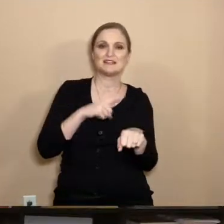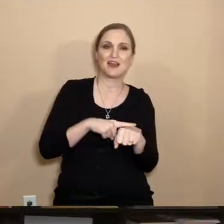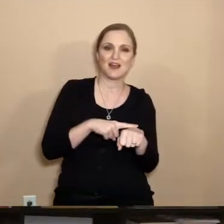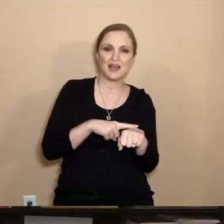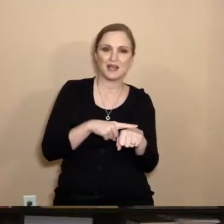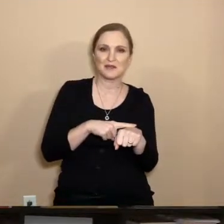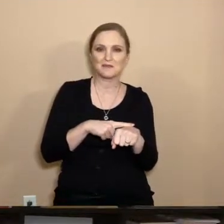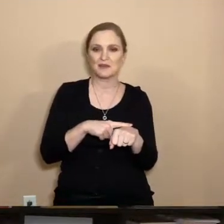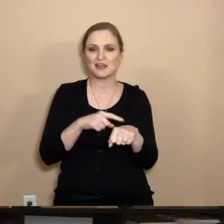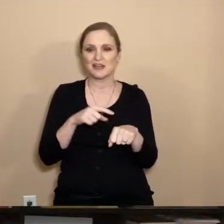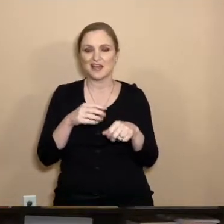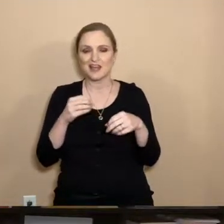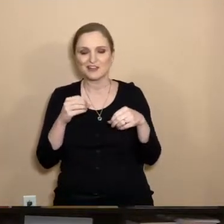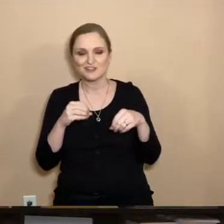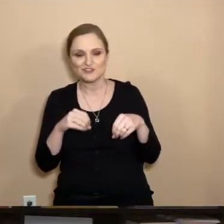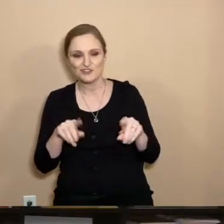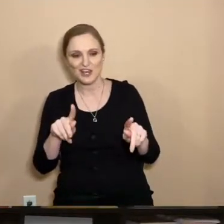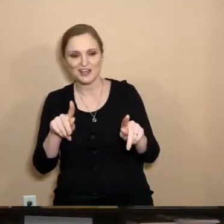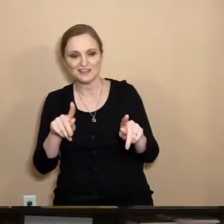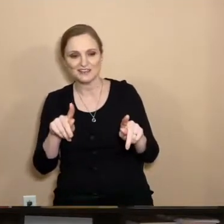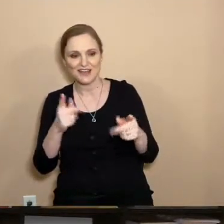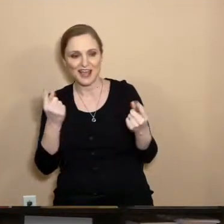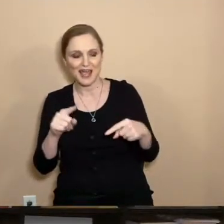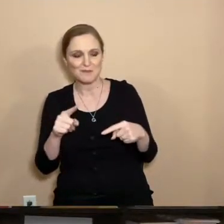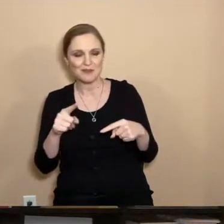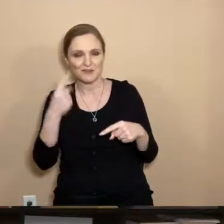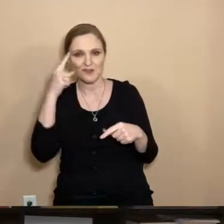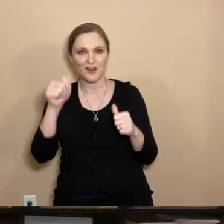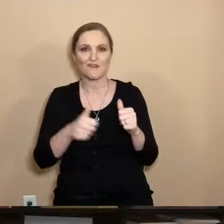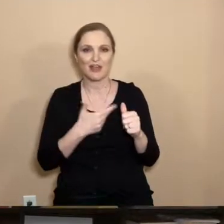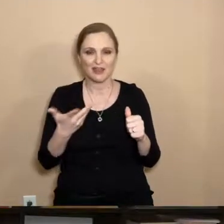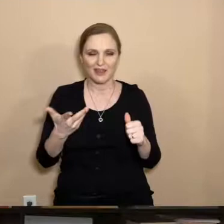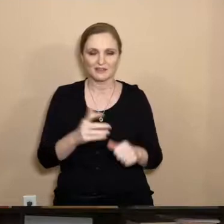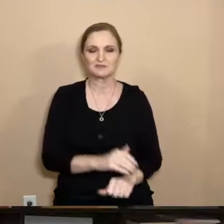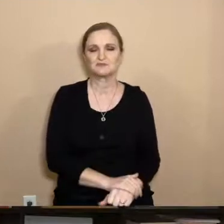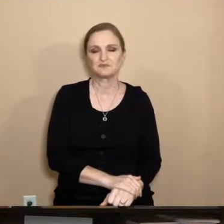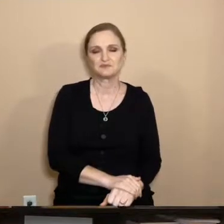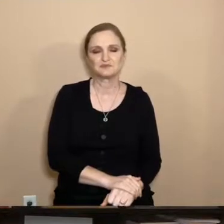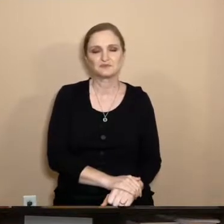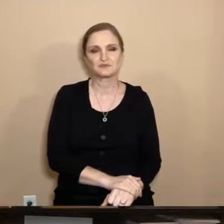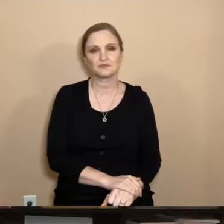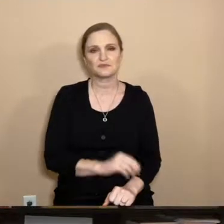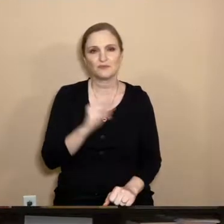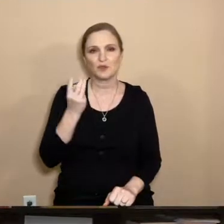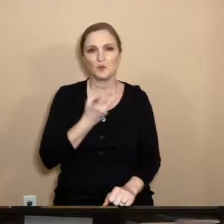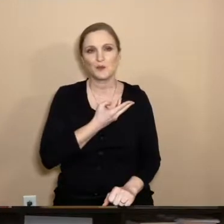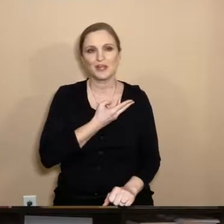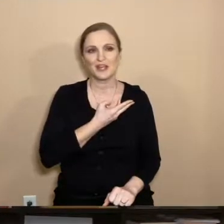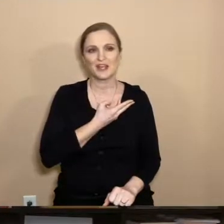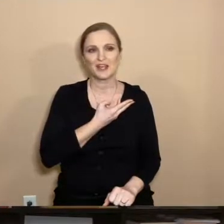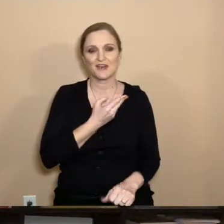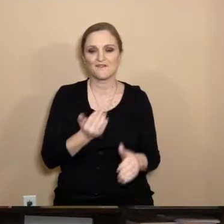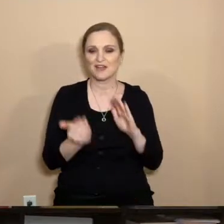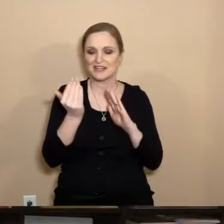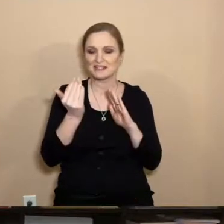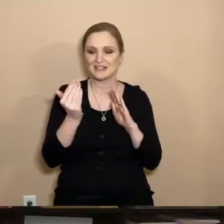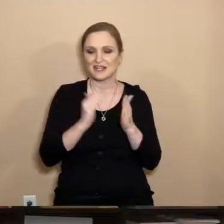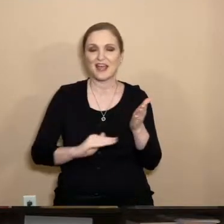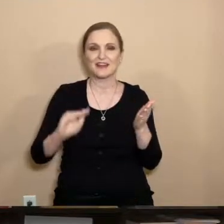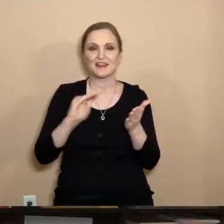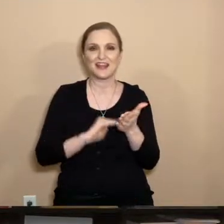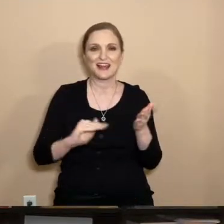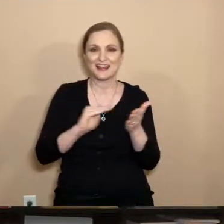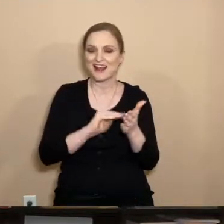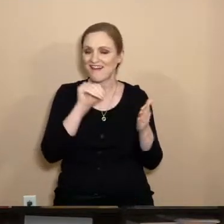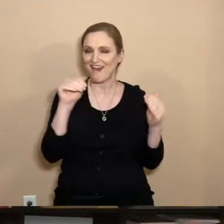and chance that happen to everything, as Solomon said back in chapter 9. We are facing constantly unfair